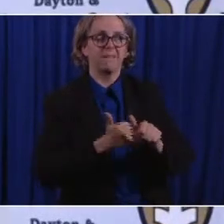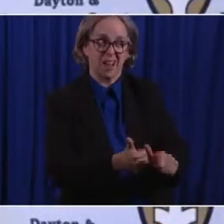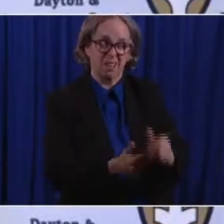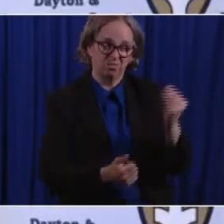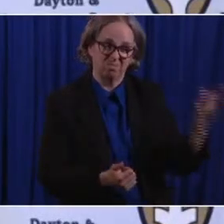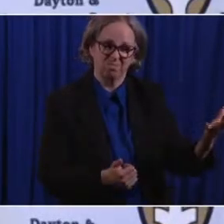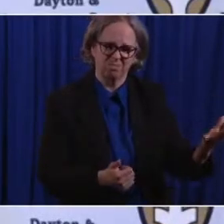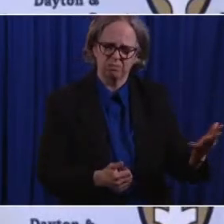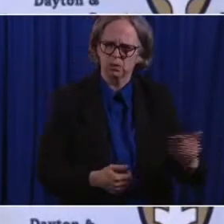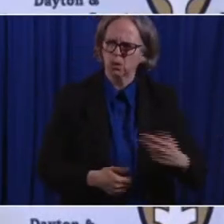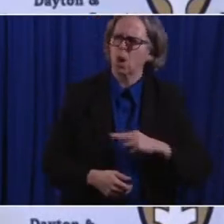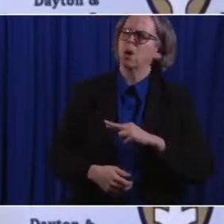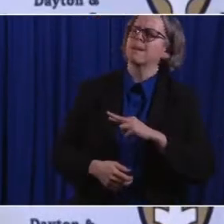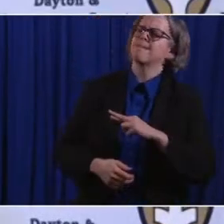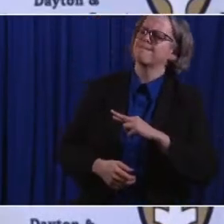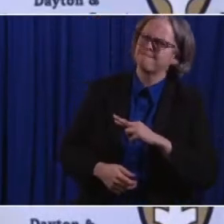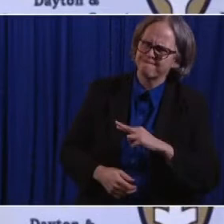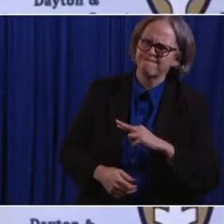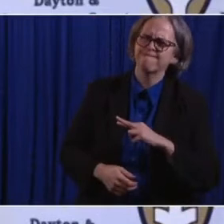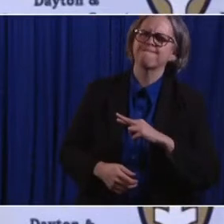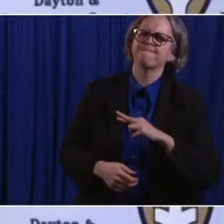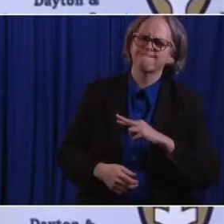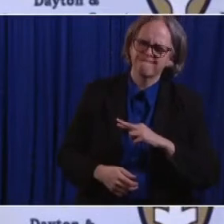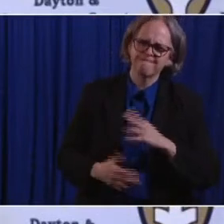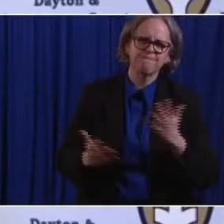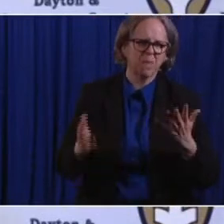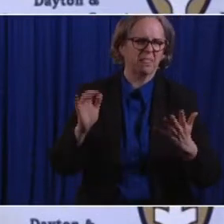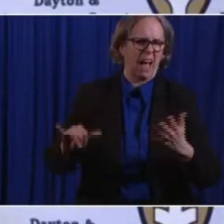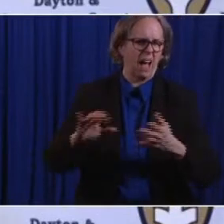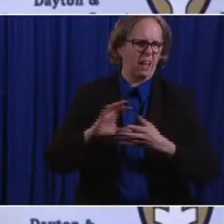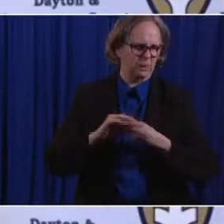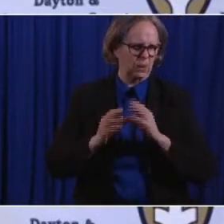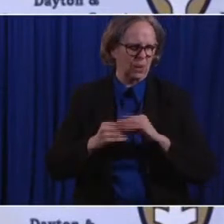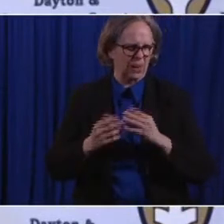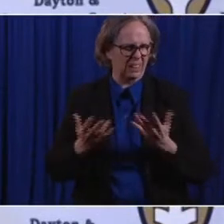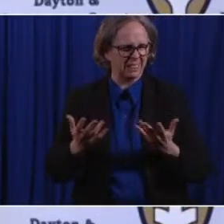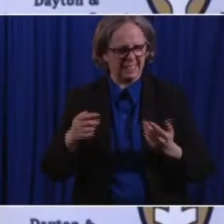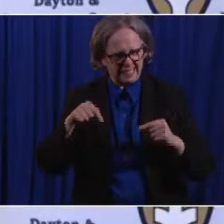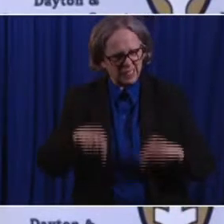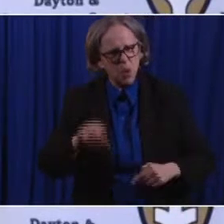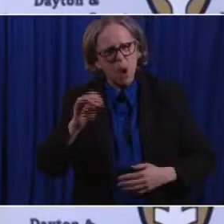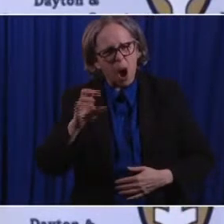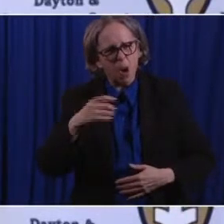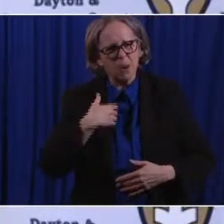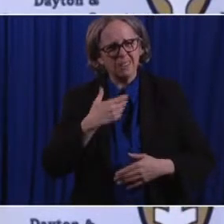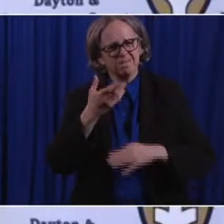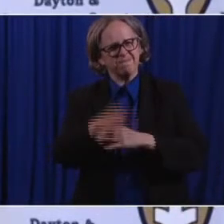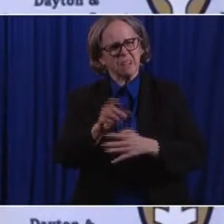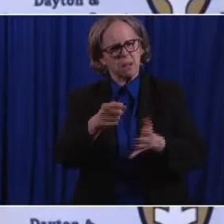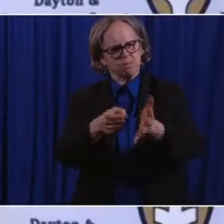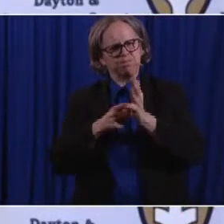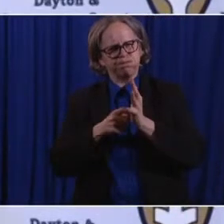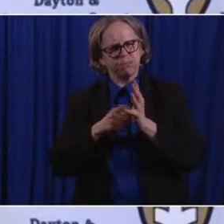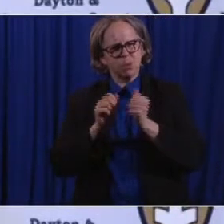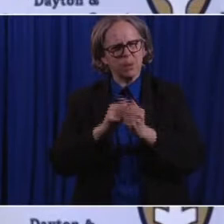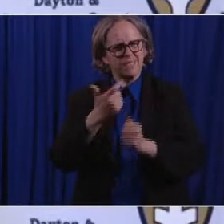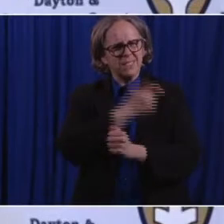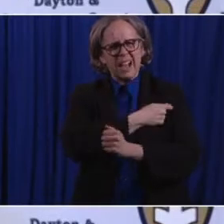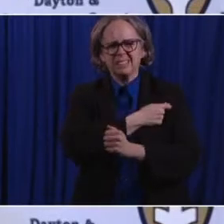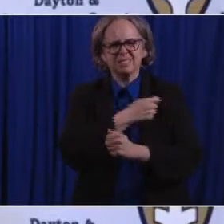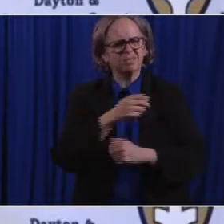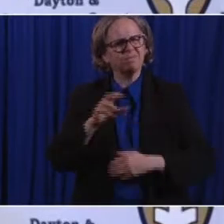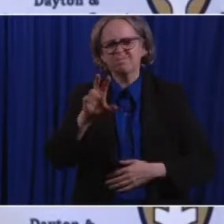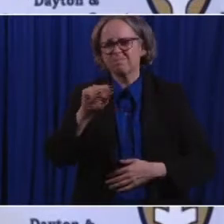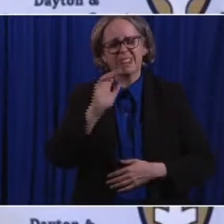not going, I want to make it very clear, we're not going to mandate this. This is not our intention. We think we can get where we need to